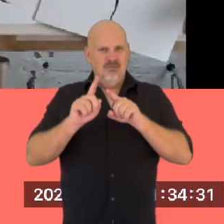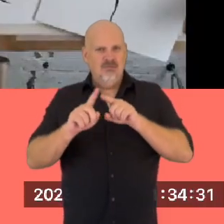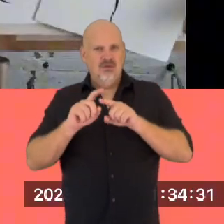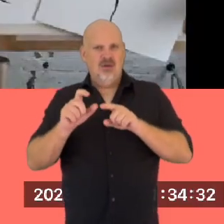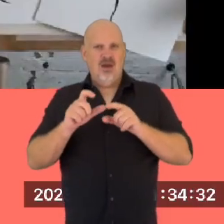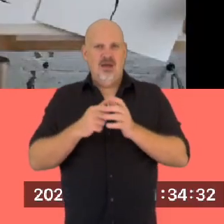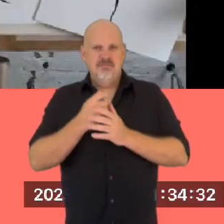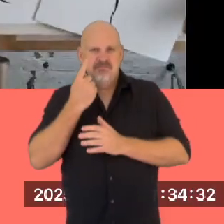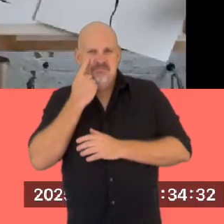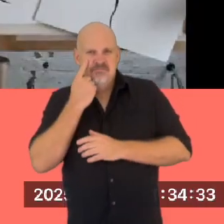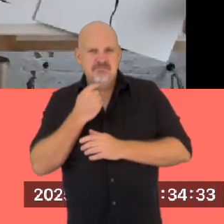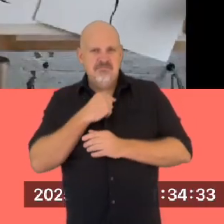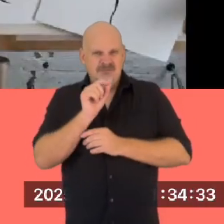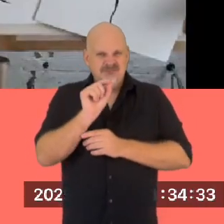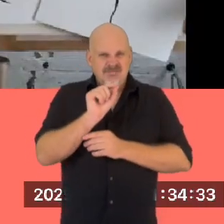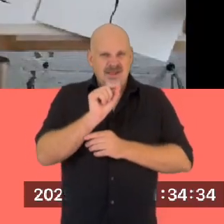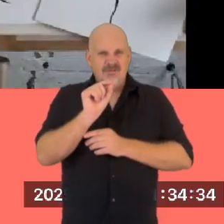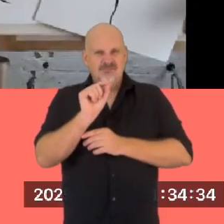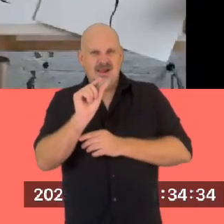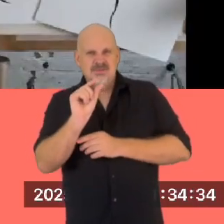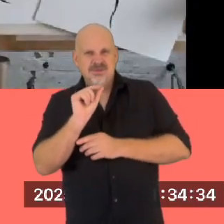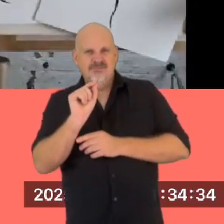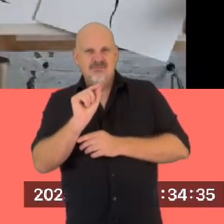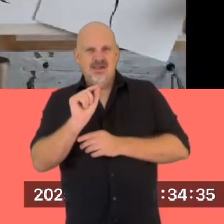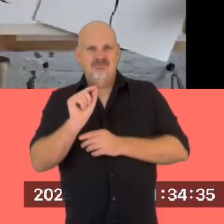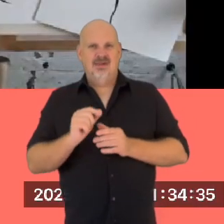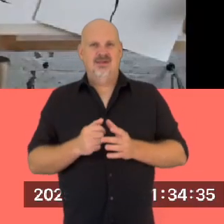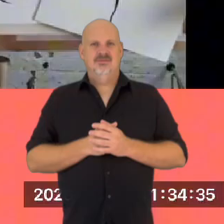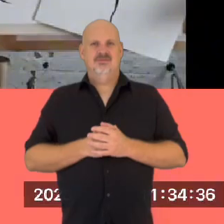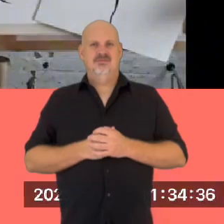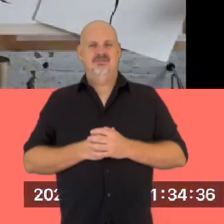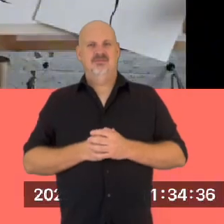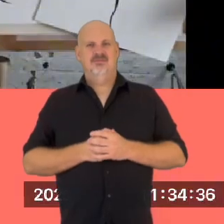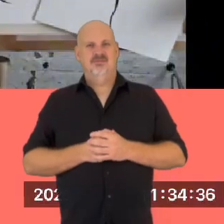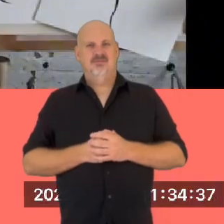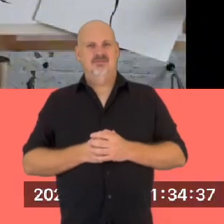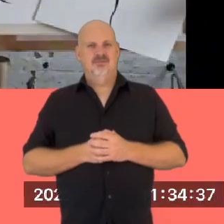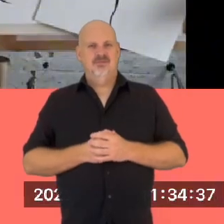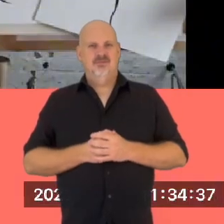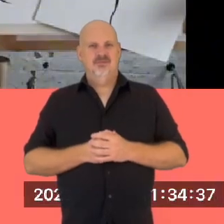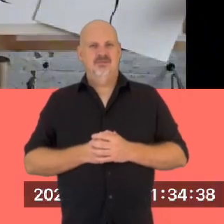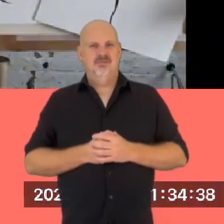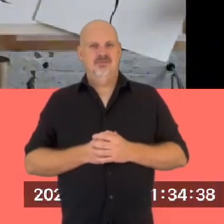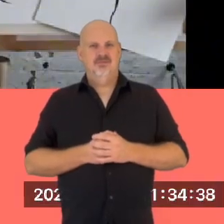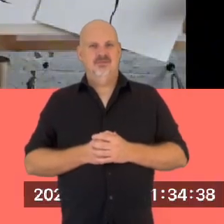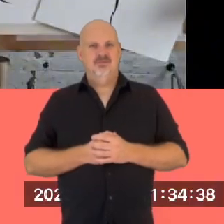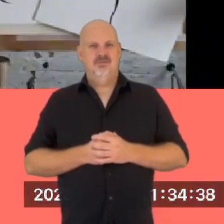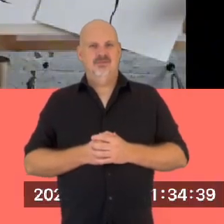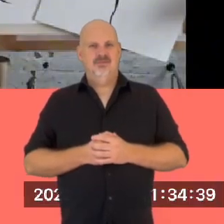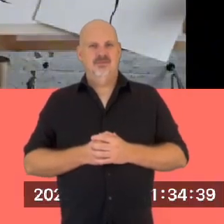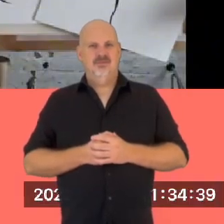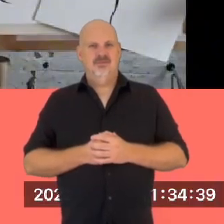going. Let's look at this and see how we quietly fill in here